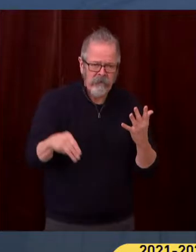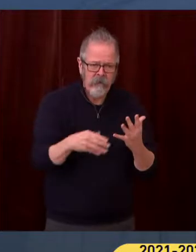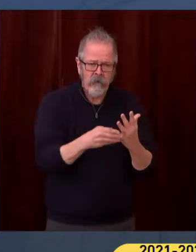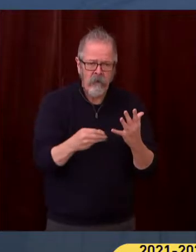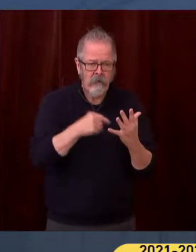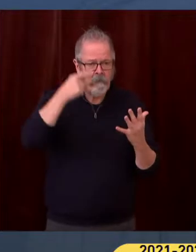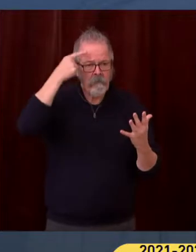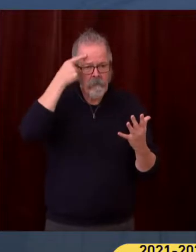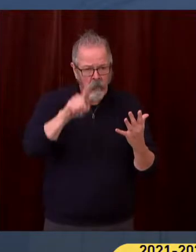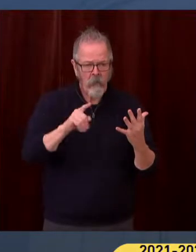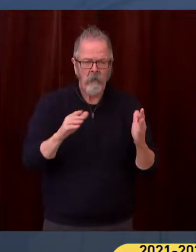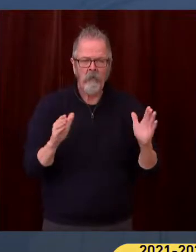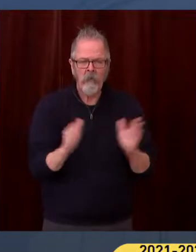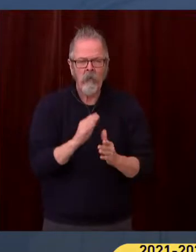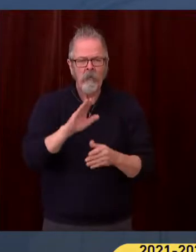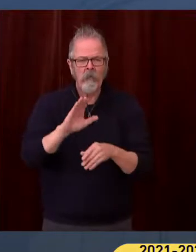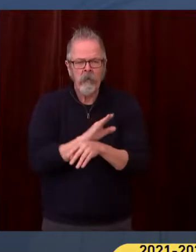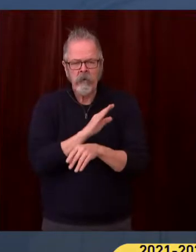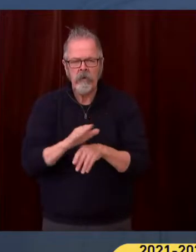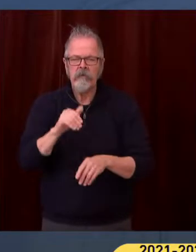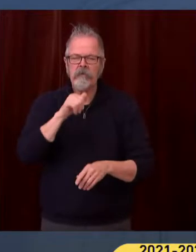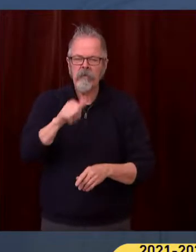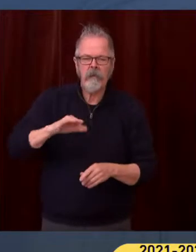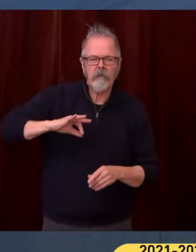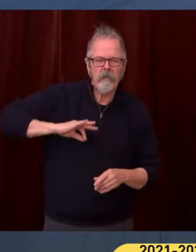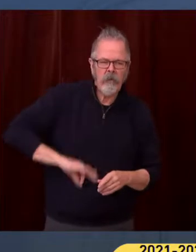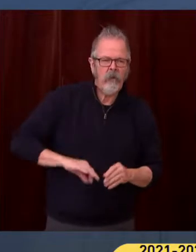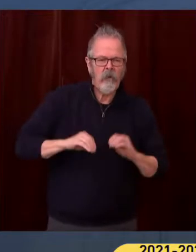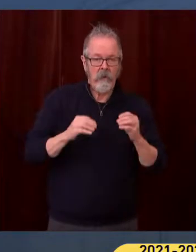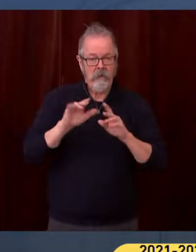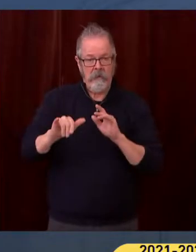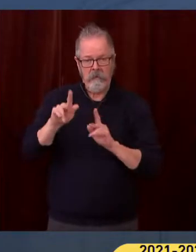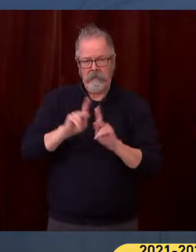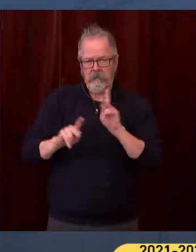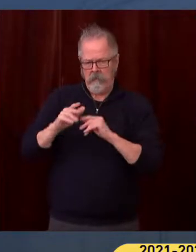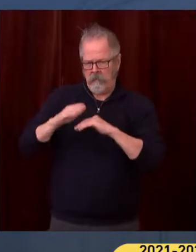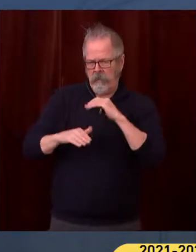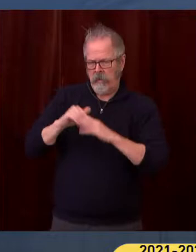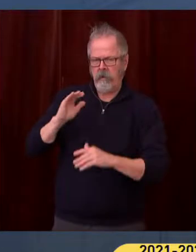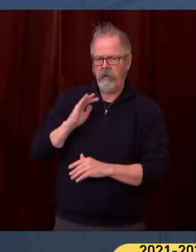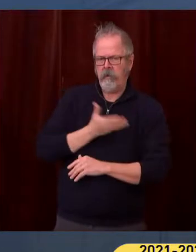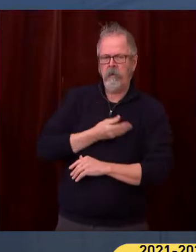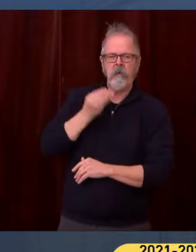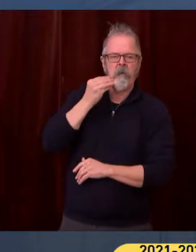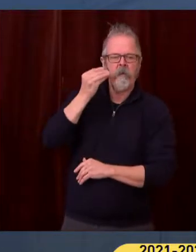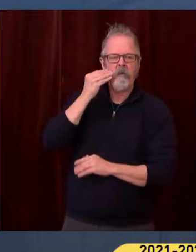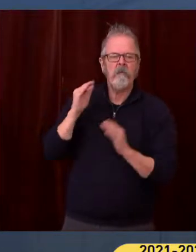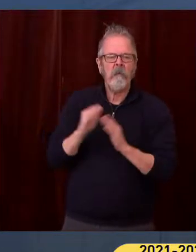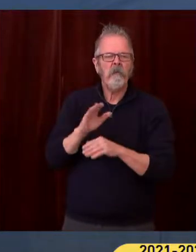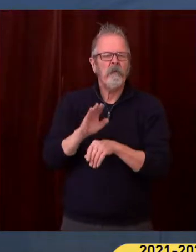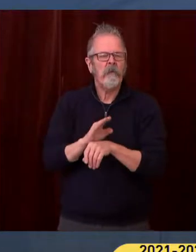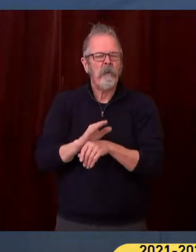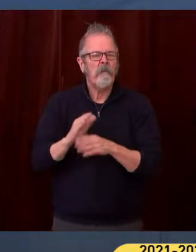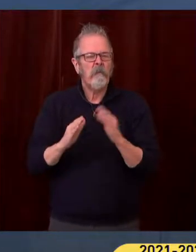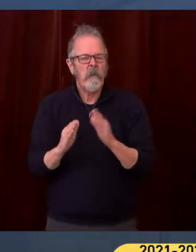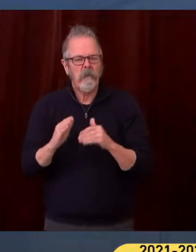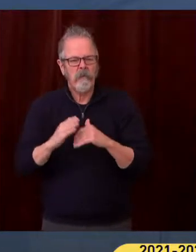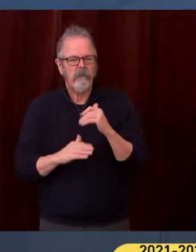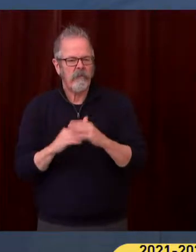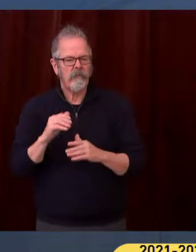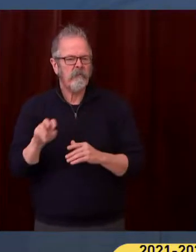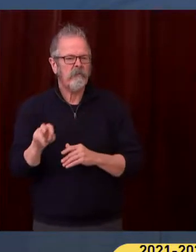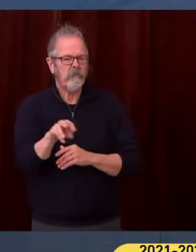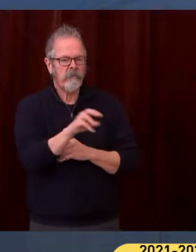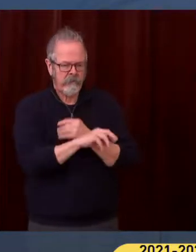commercial buildings account for one-fifth of our state's greenhouse gas emissions. So, have some more work to do in this realm as well.